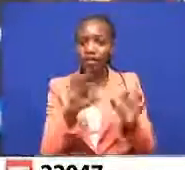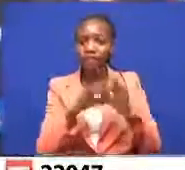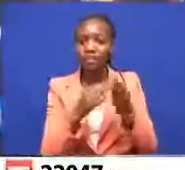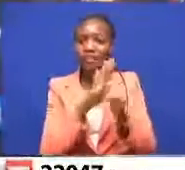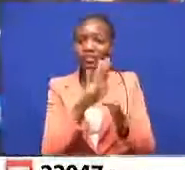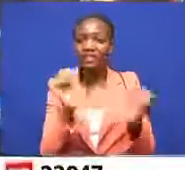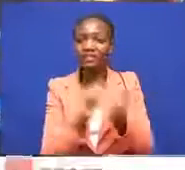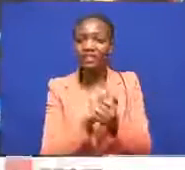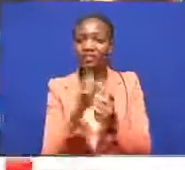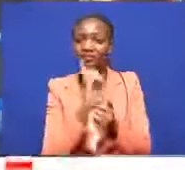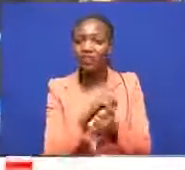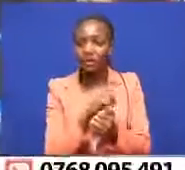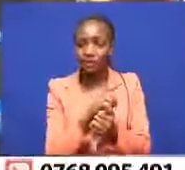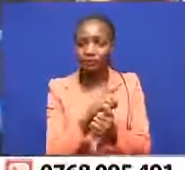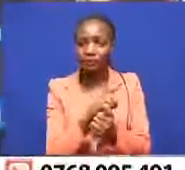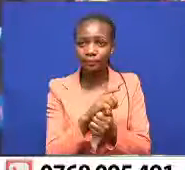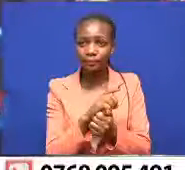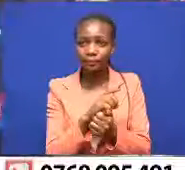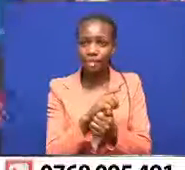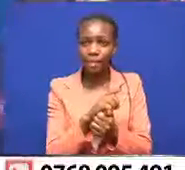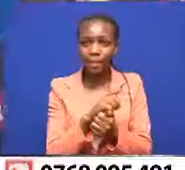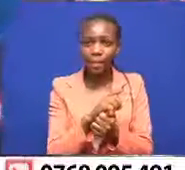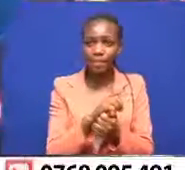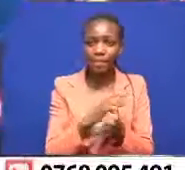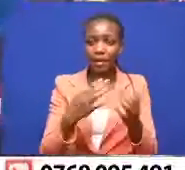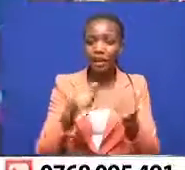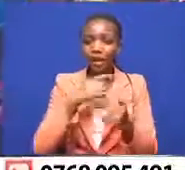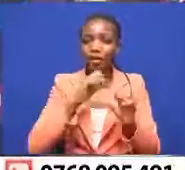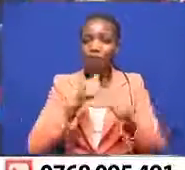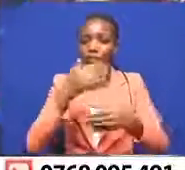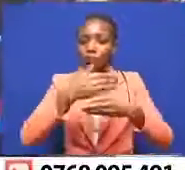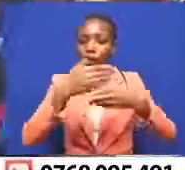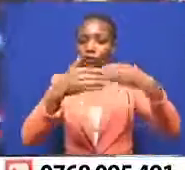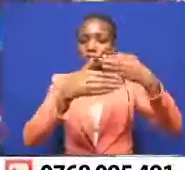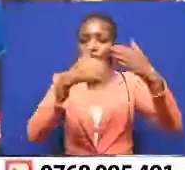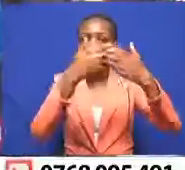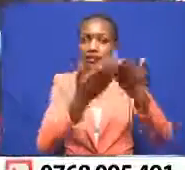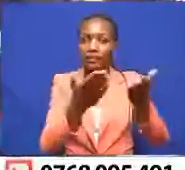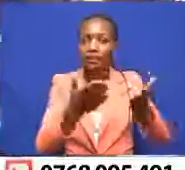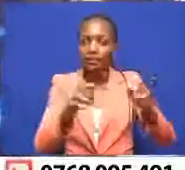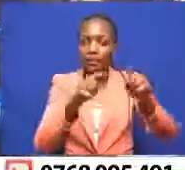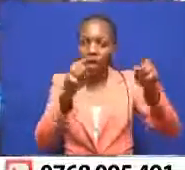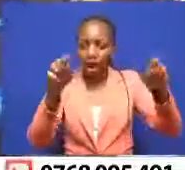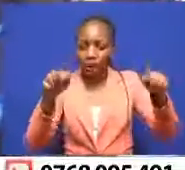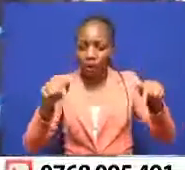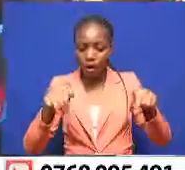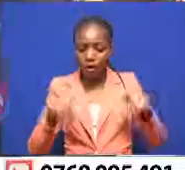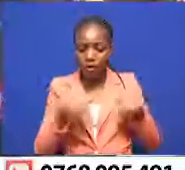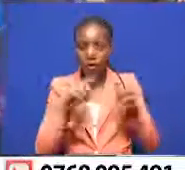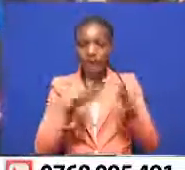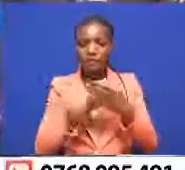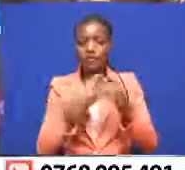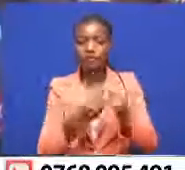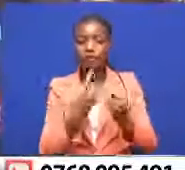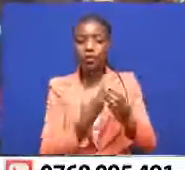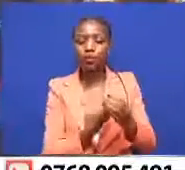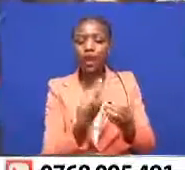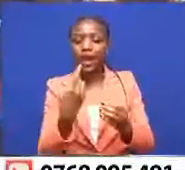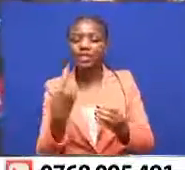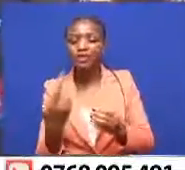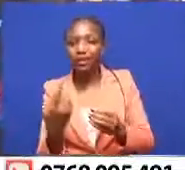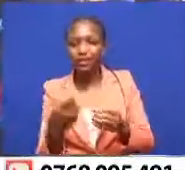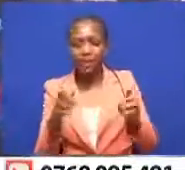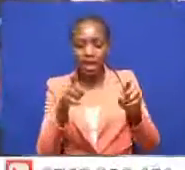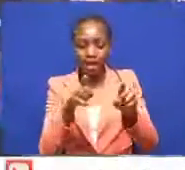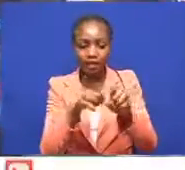will do the final infrastructure around here, a perimeter wall, so that we isolate. And we